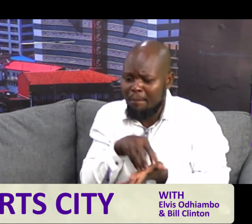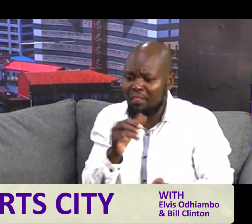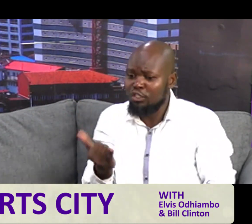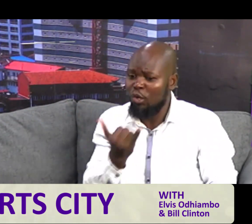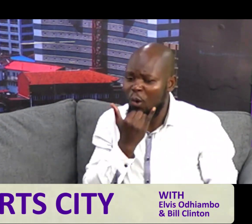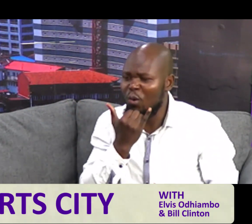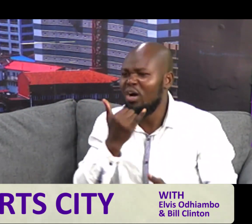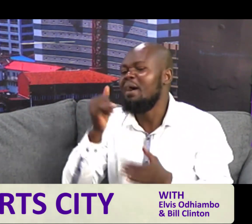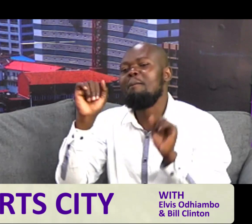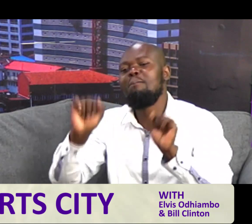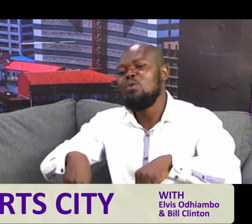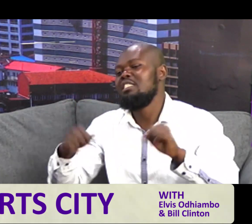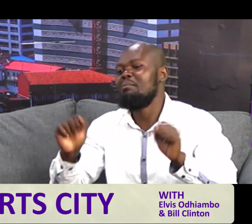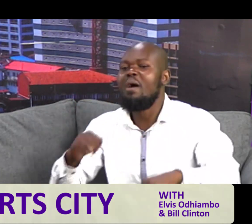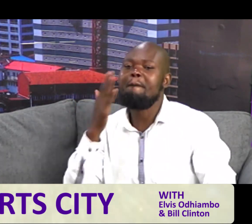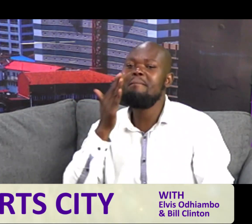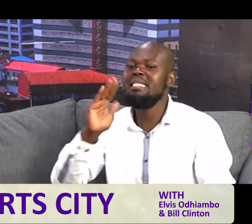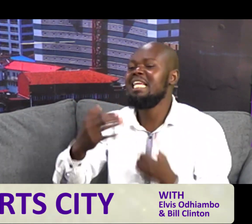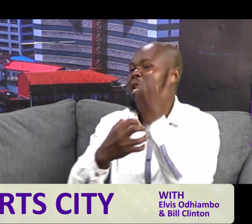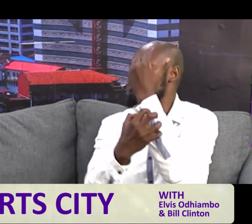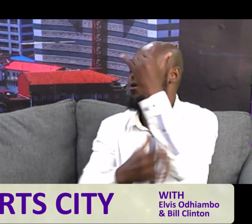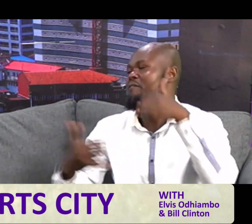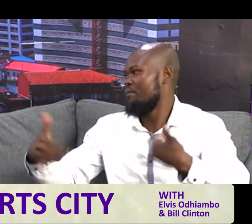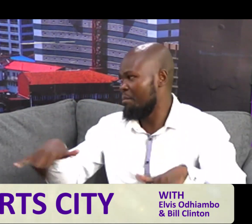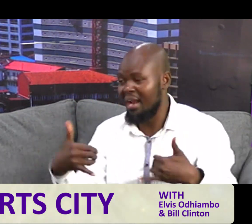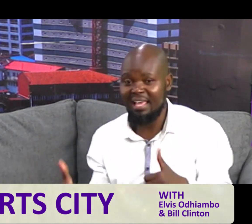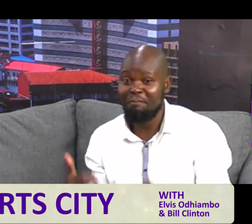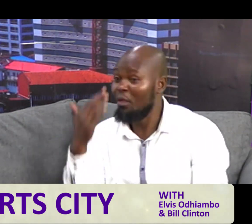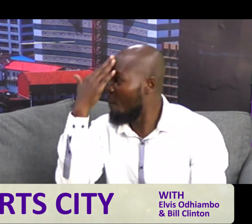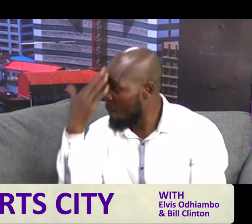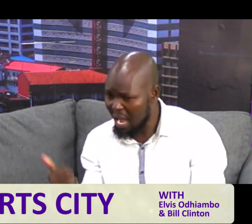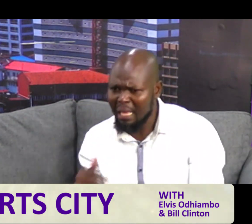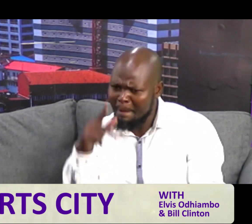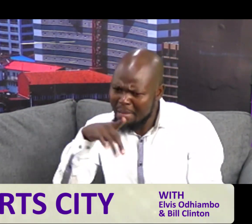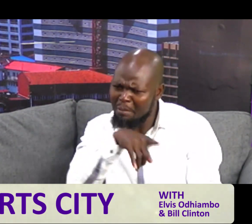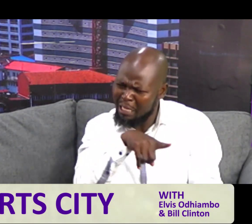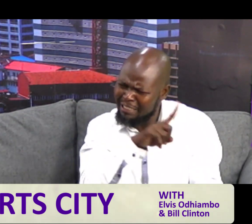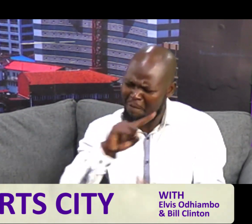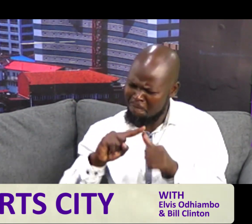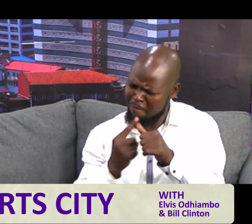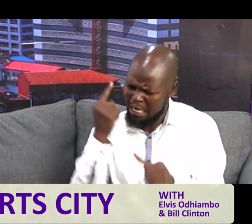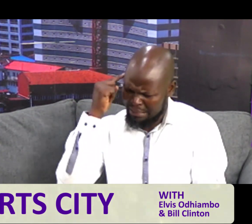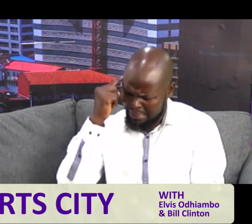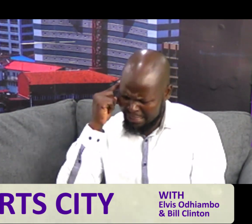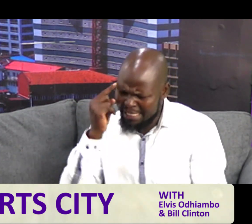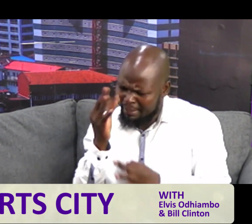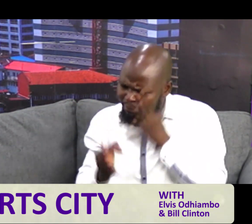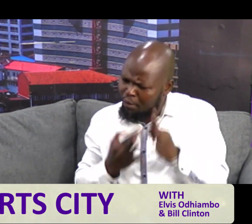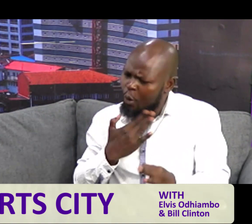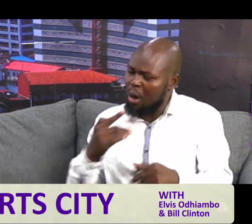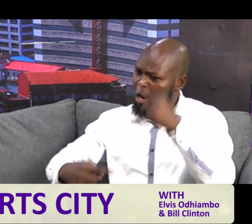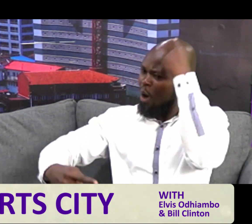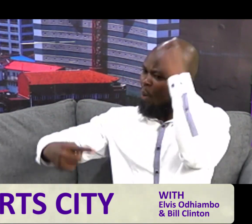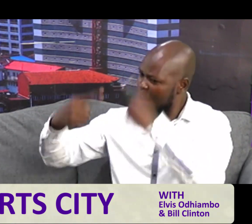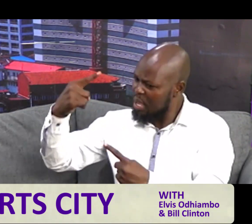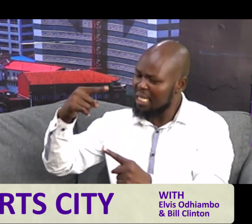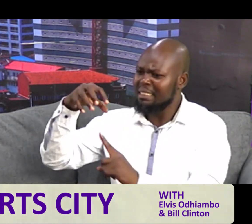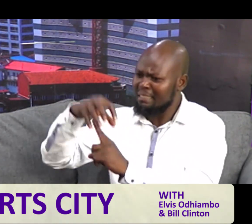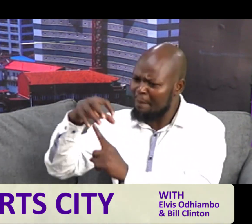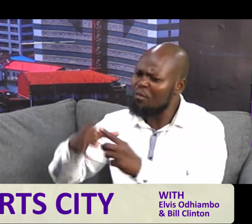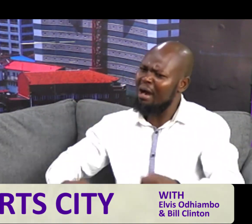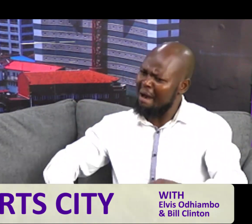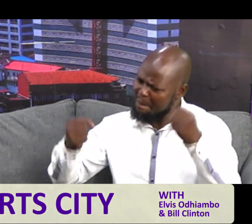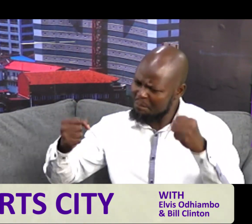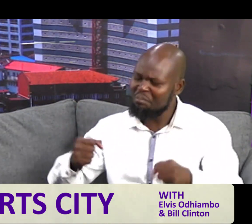knows how to position. And he knows the right positioning and the wrong positioning and also the poor positioning. So